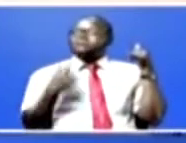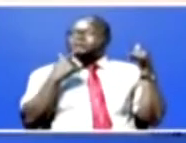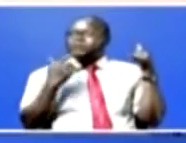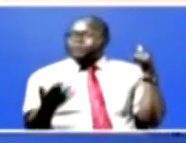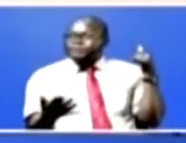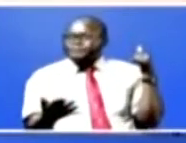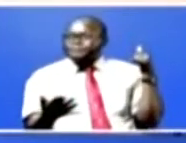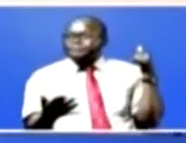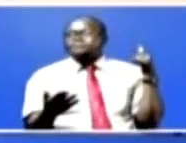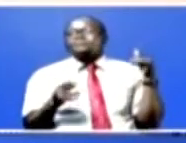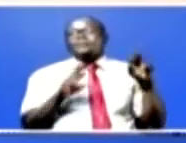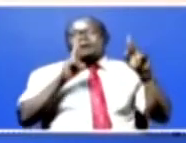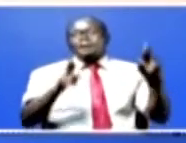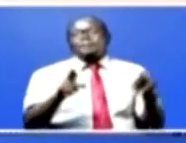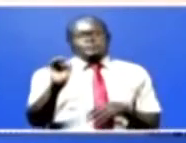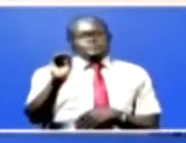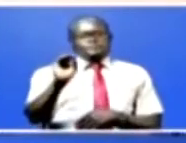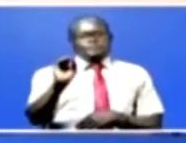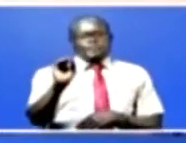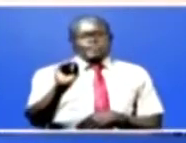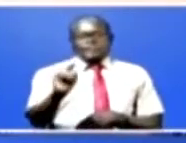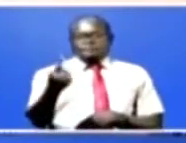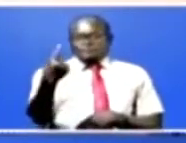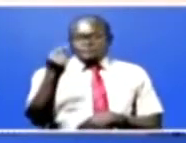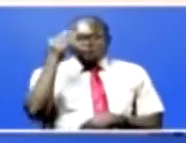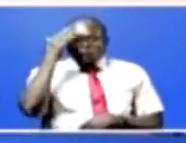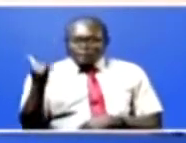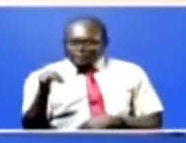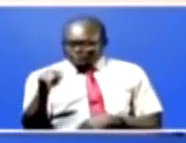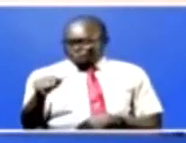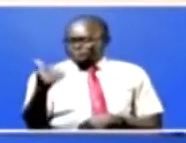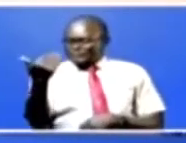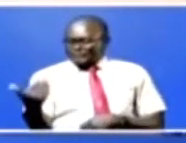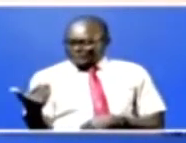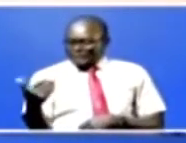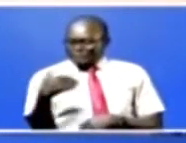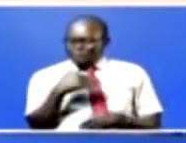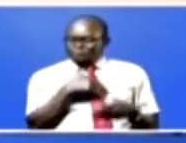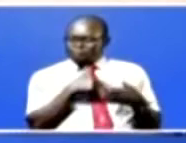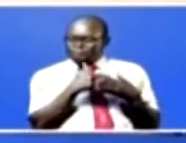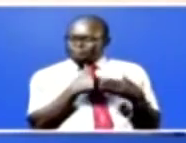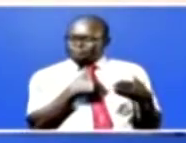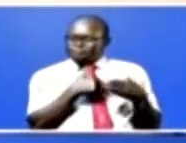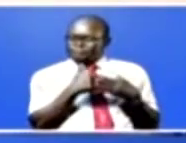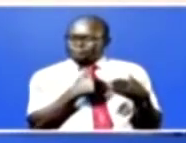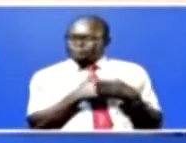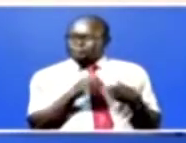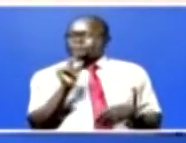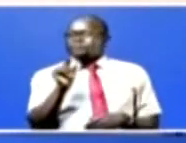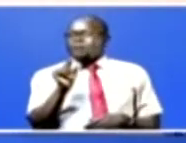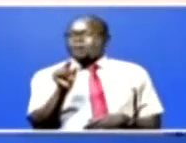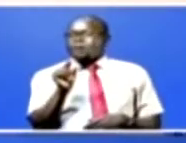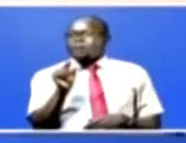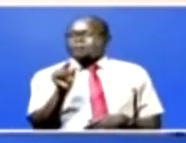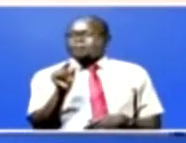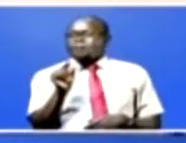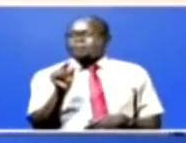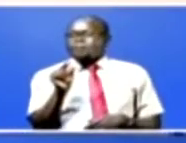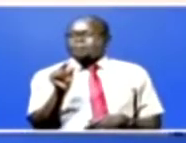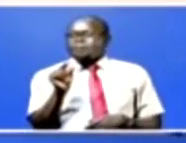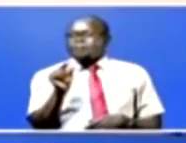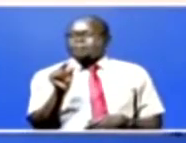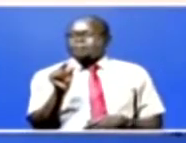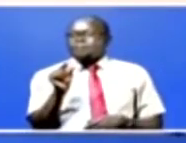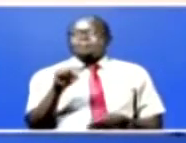Wakaniambia nisiripoti hiyo kesi kwanza, cause ni kama mtoto bado ana kuna mwenye ni kama alifinya nini yake. Tumbia